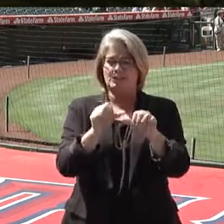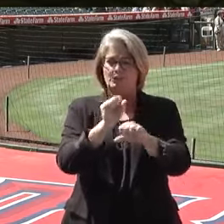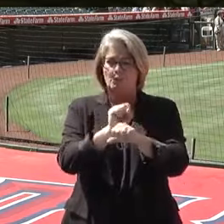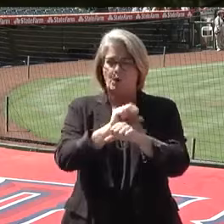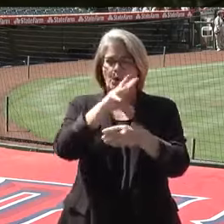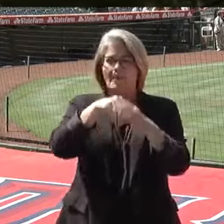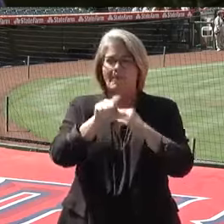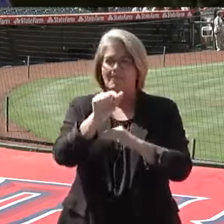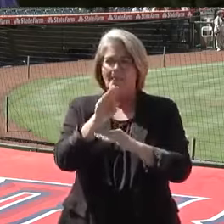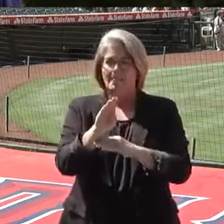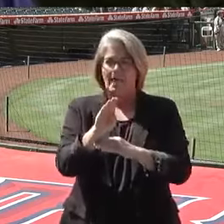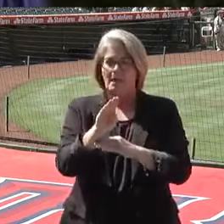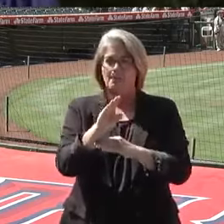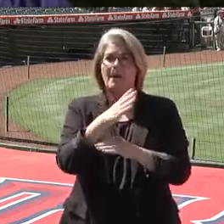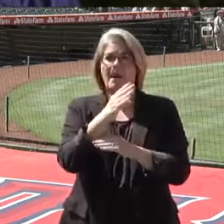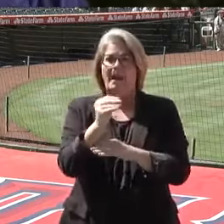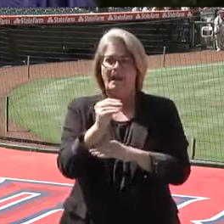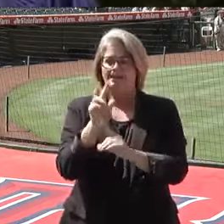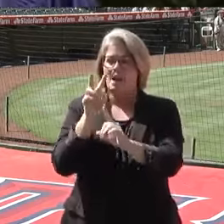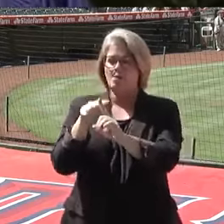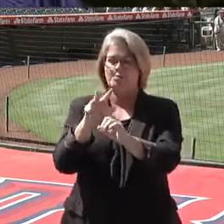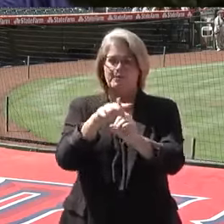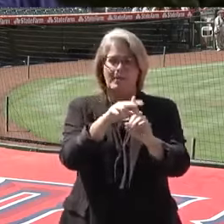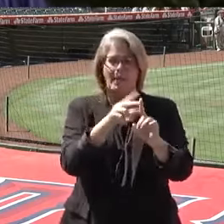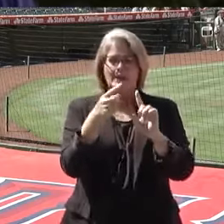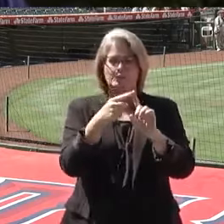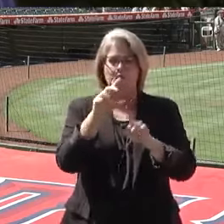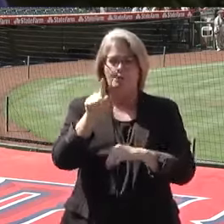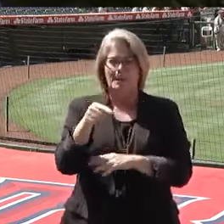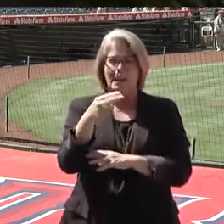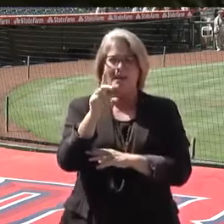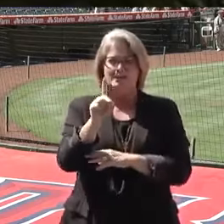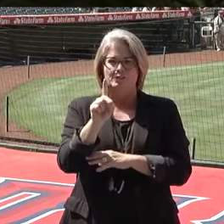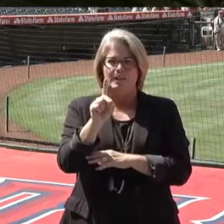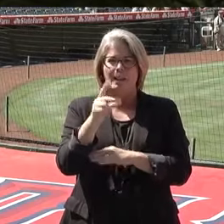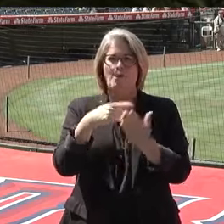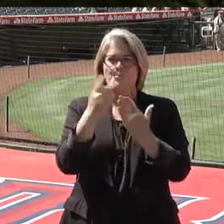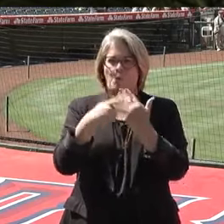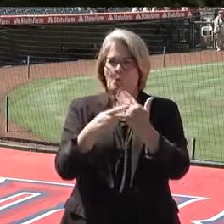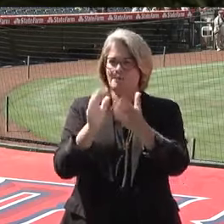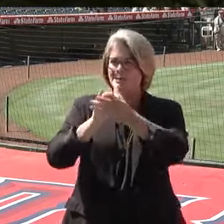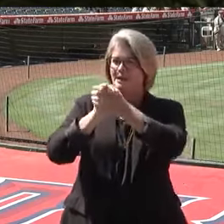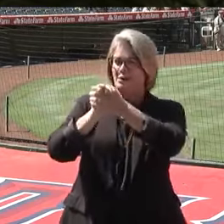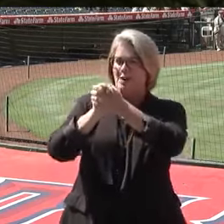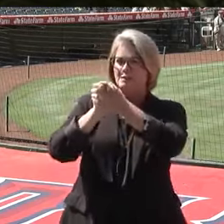applying to PhD programs. Congratulations, Diana.